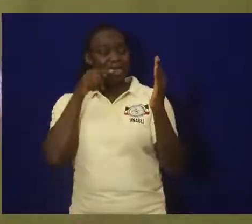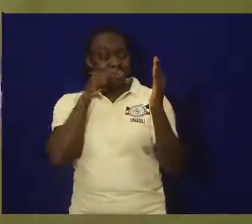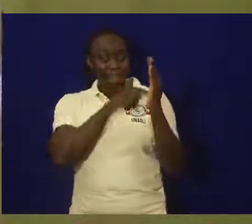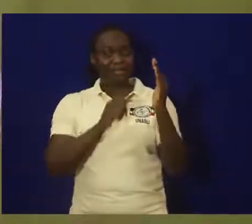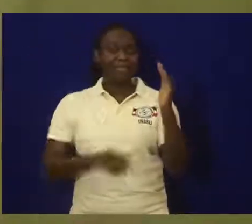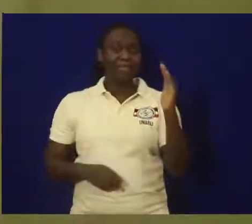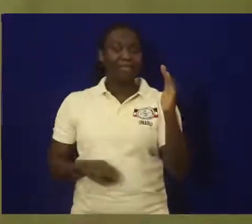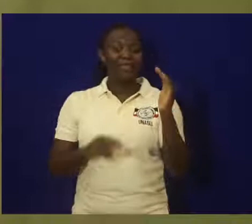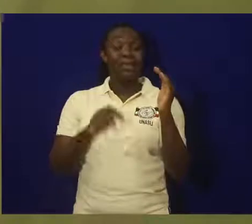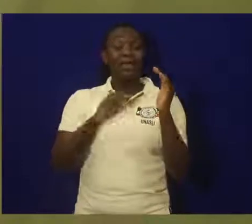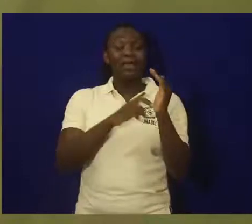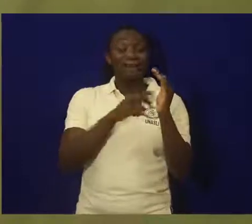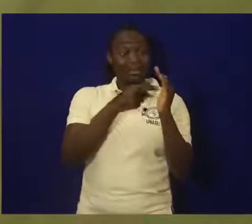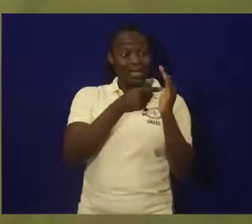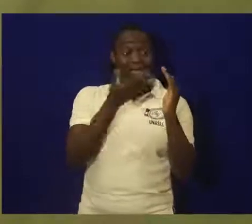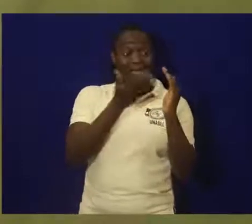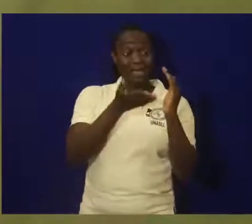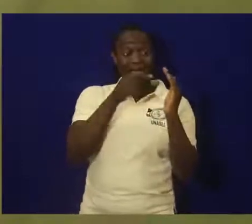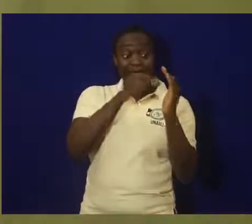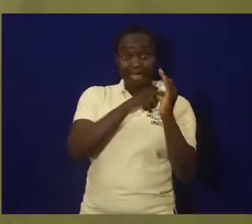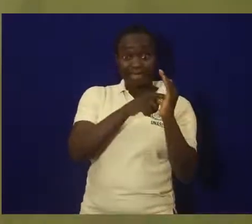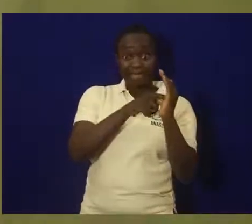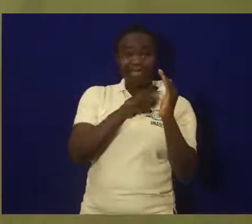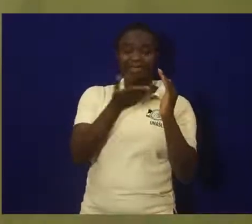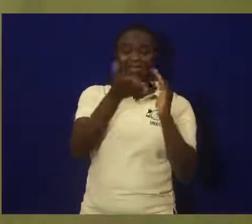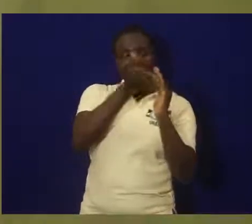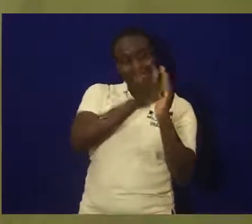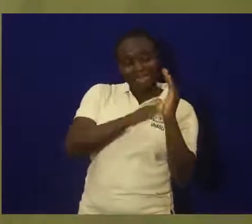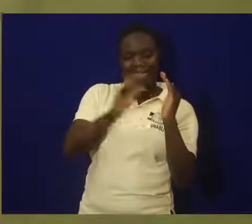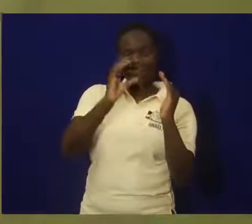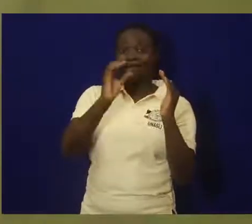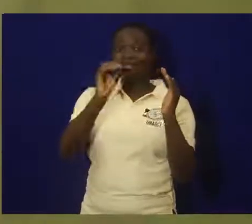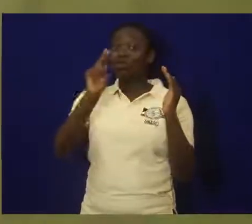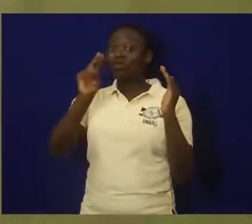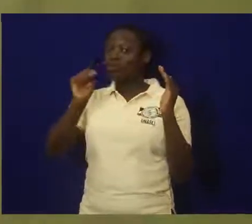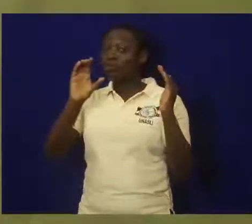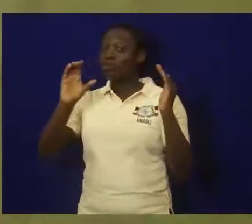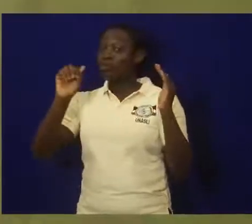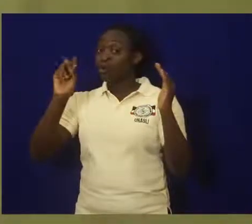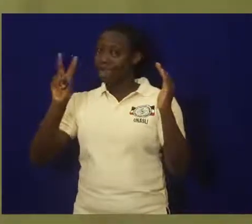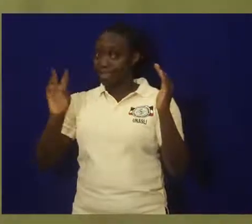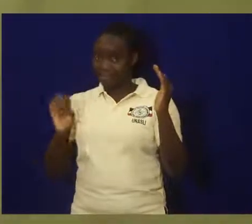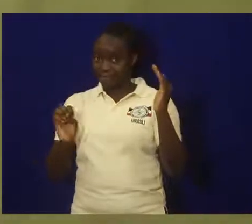then we have formed a concave mirror.